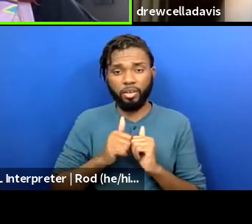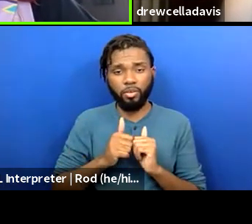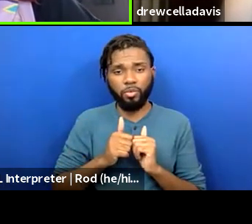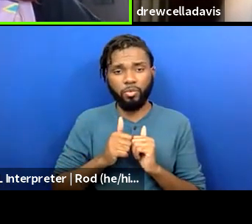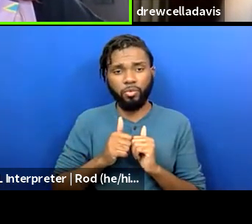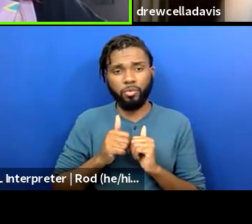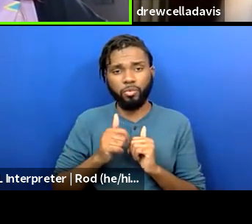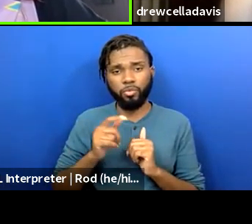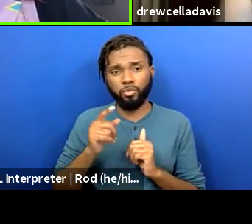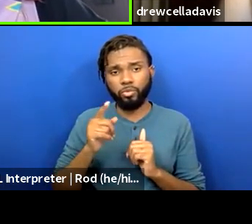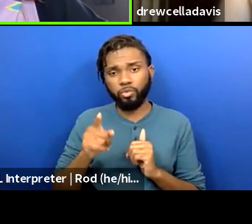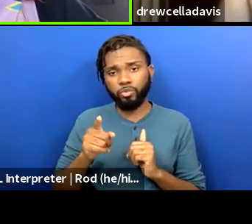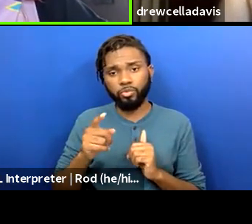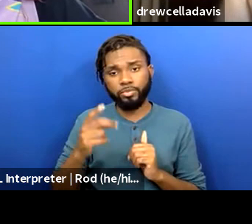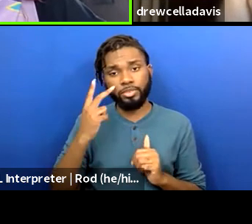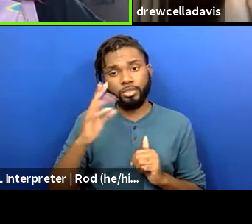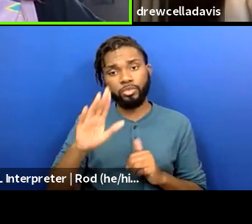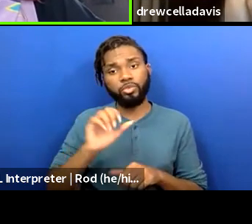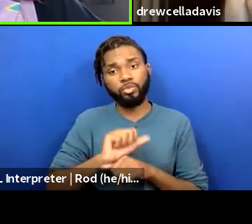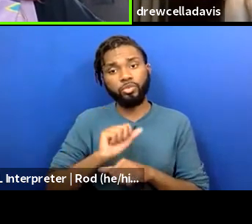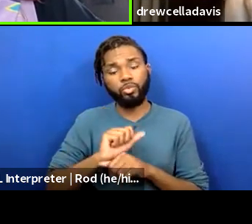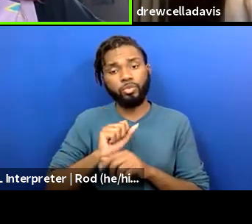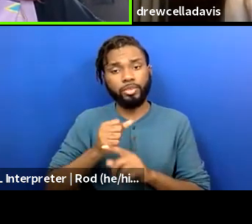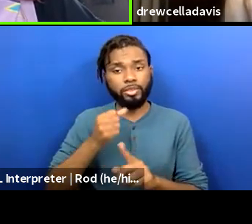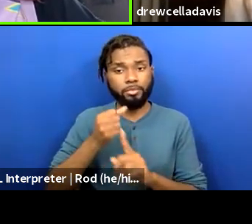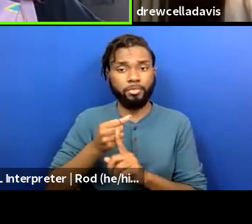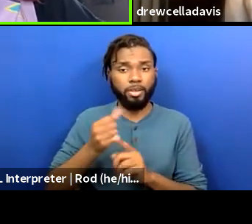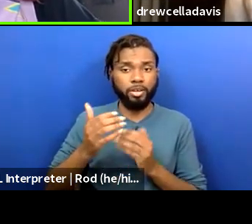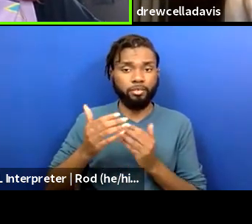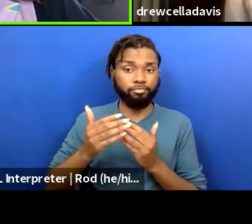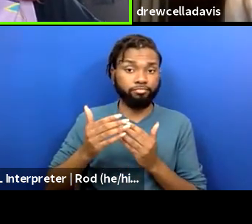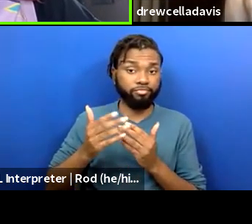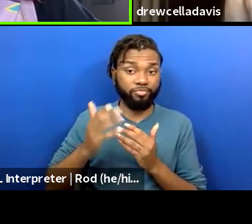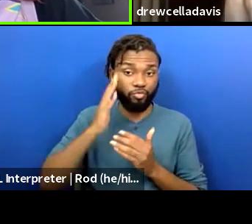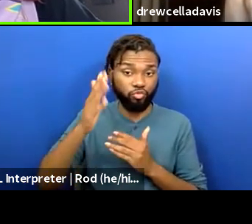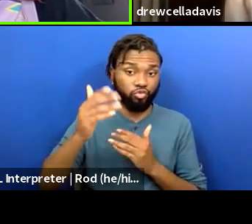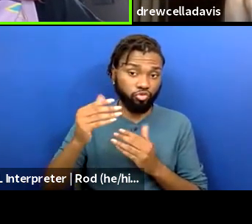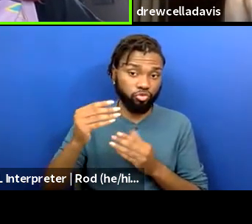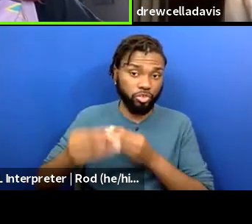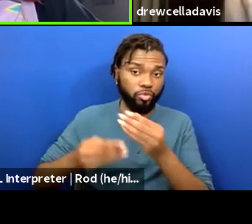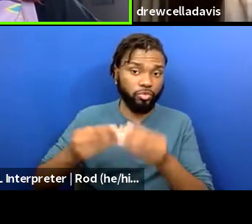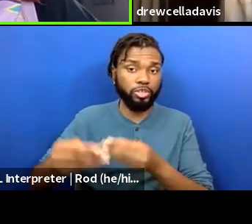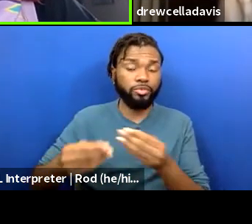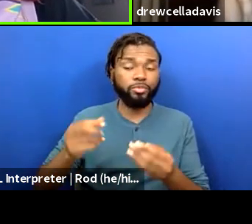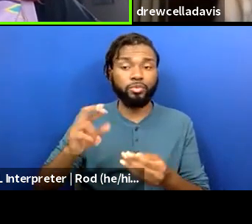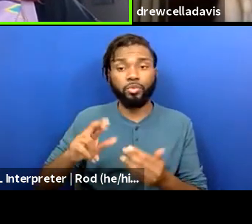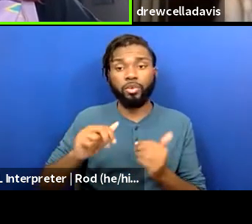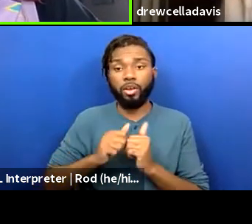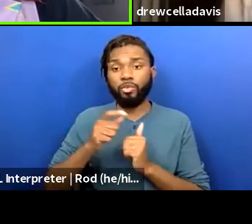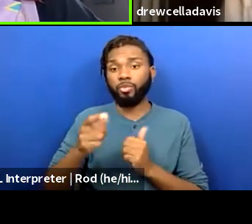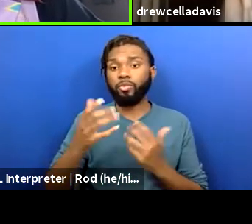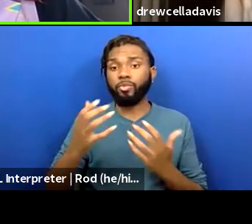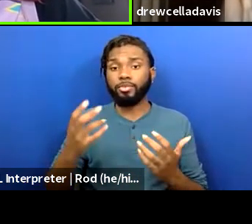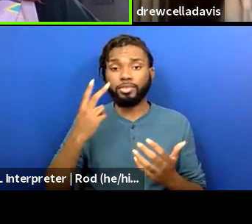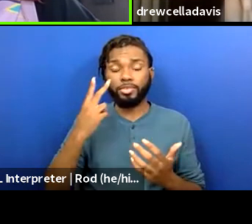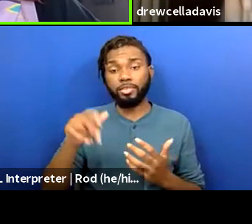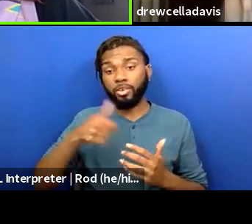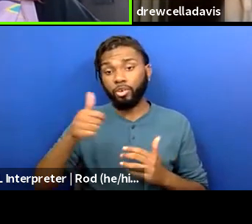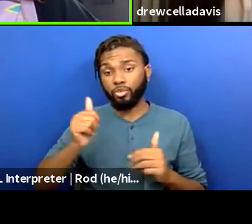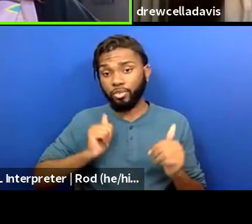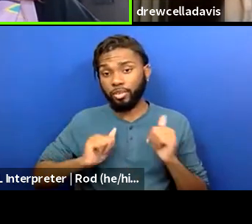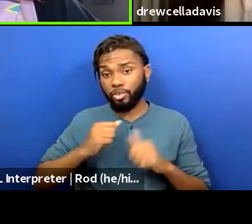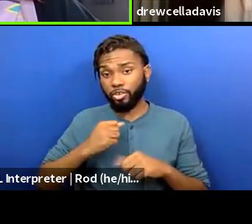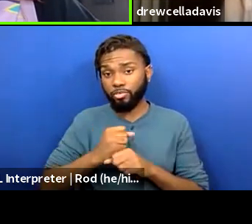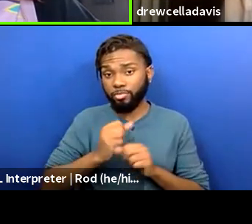how you see your work impacting future generations or the ways that you would like to see other theater makers